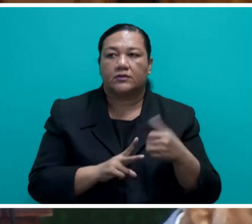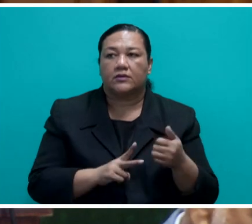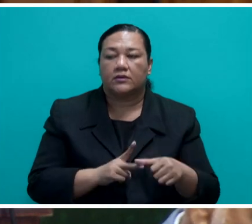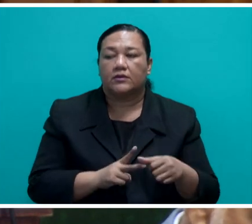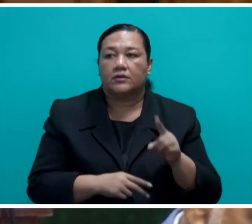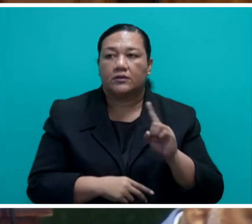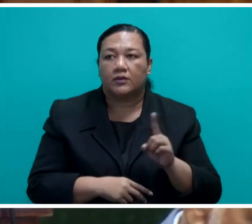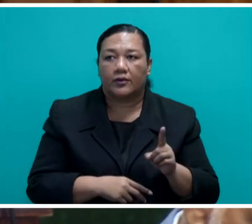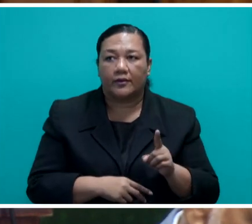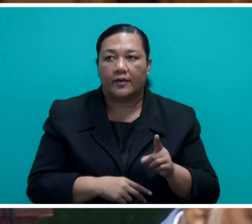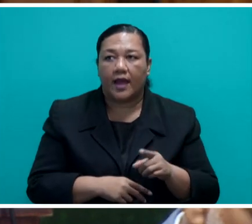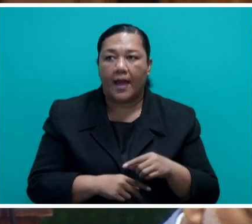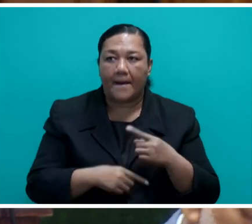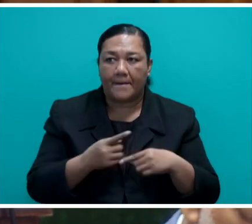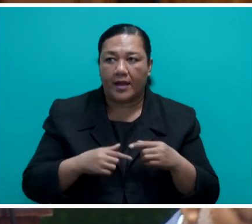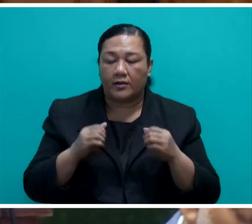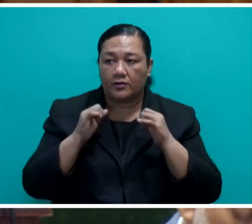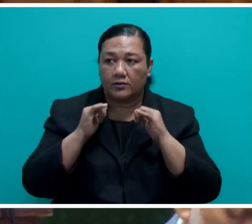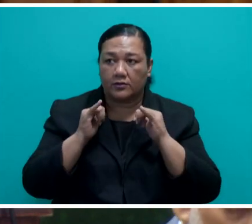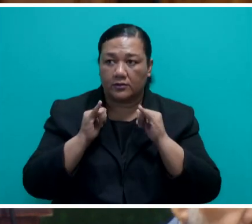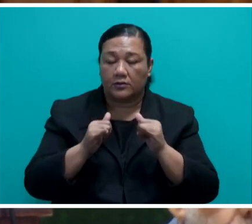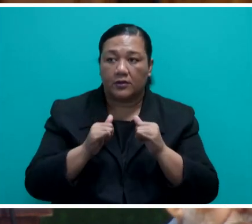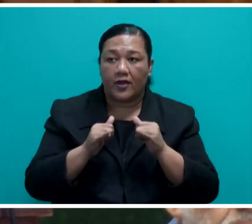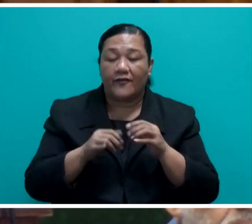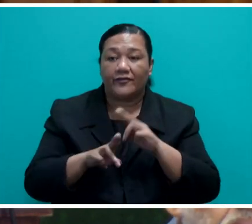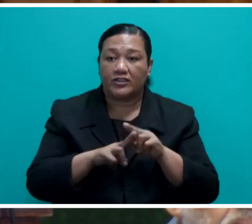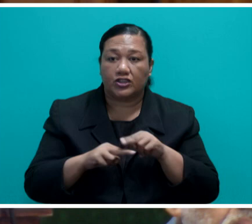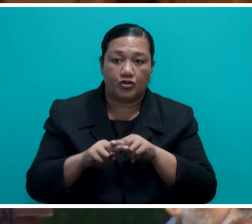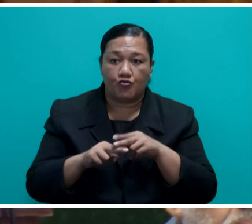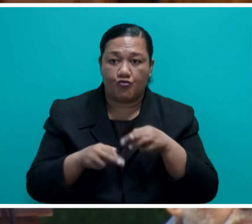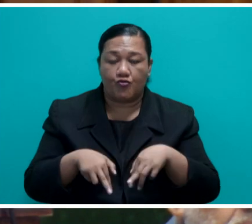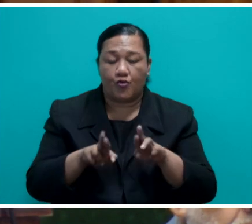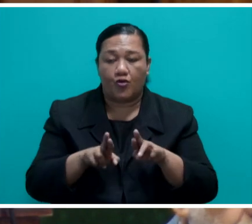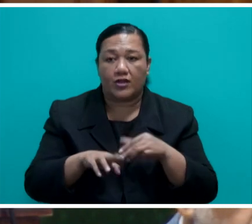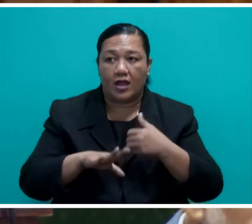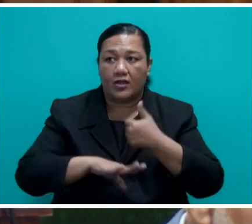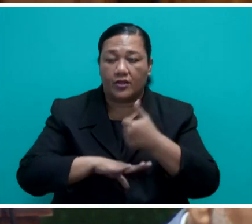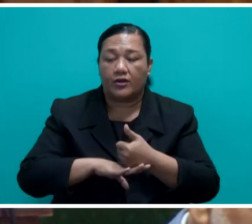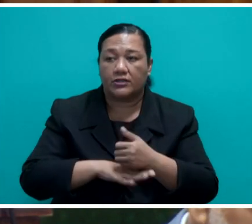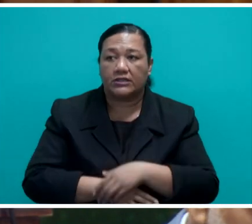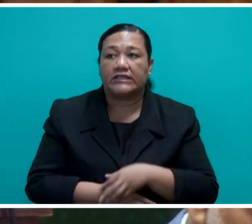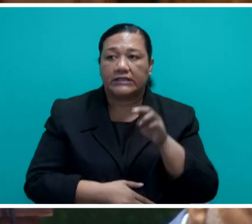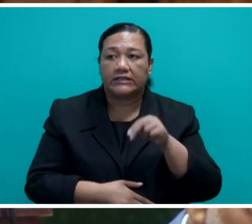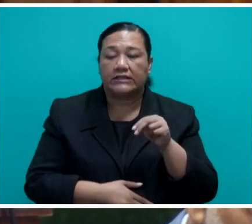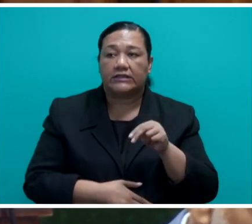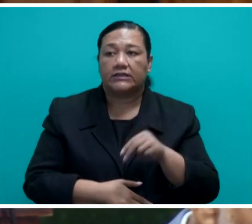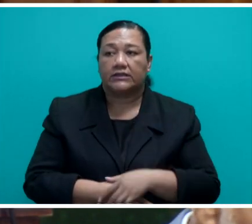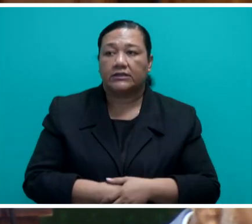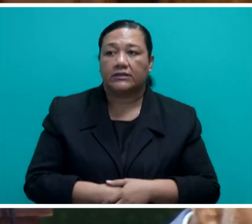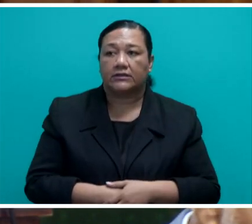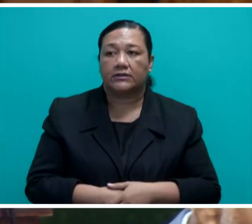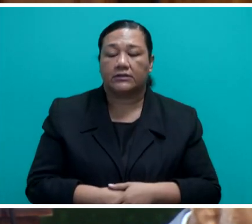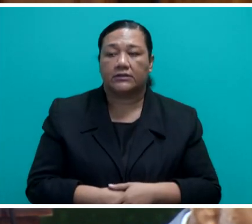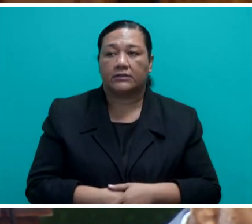the jurisdiction of the Fiji Roads Authority, which are also in need of timely